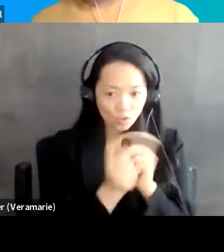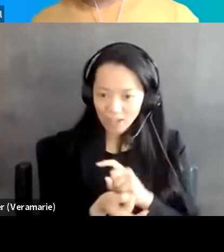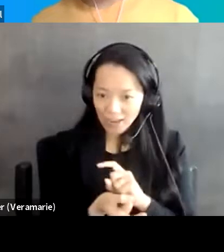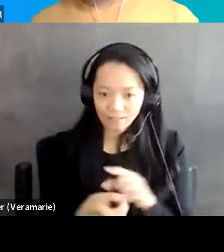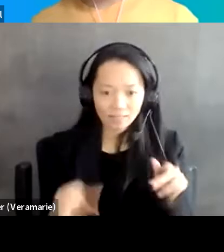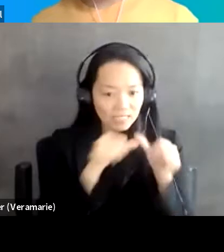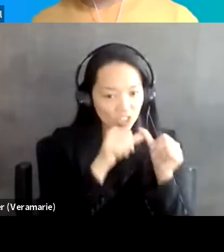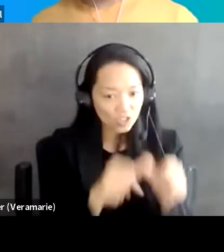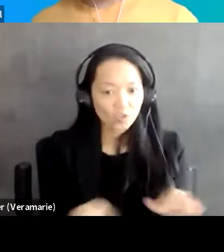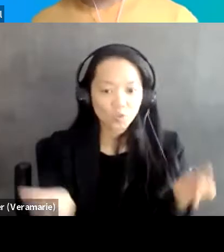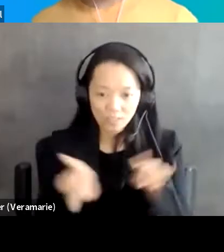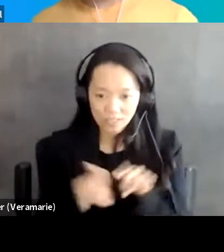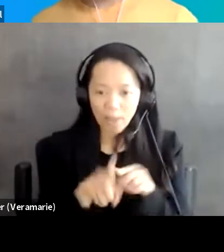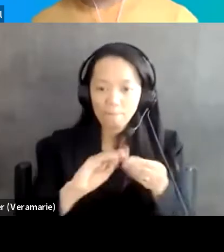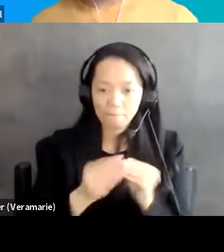the same as well.